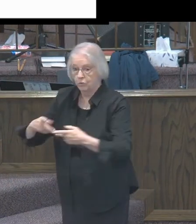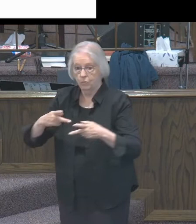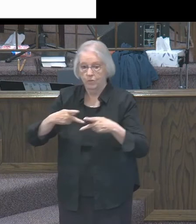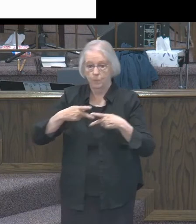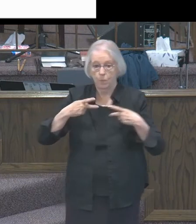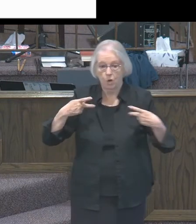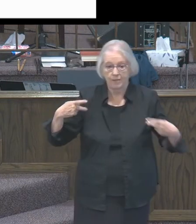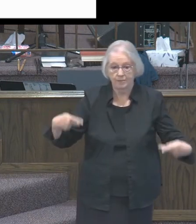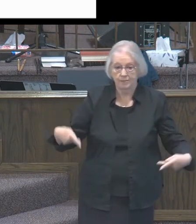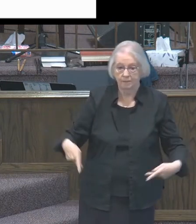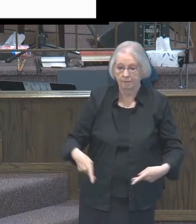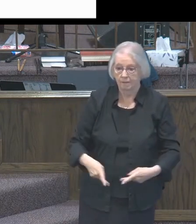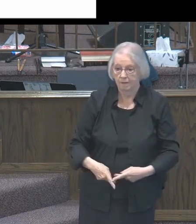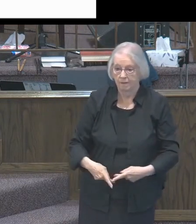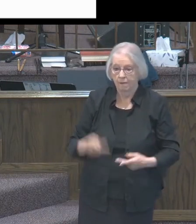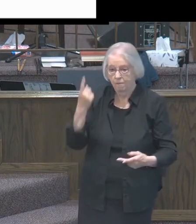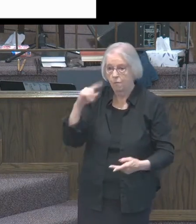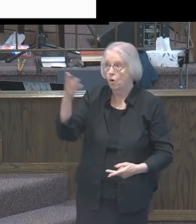If you can't do that,